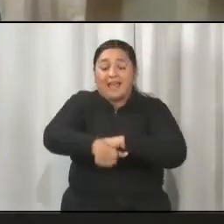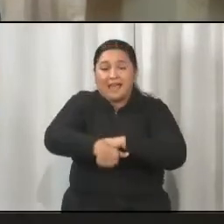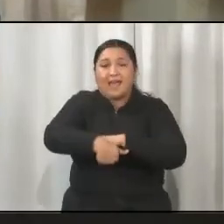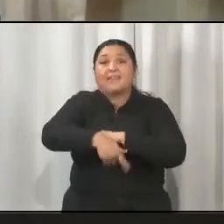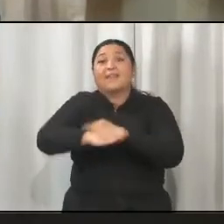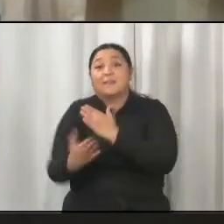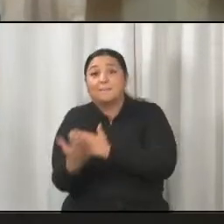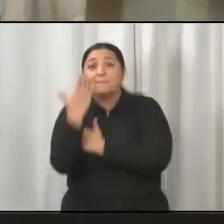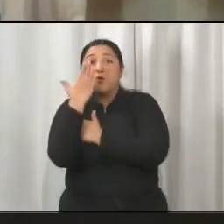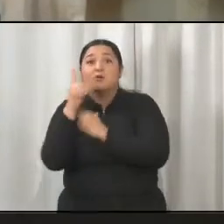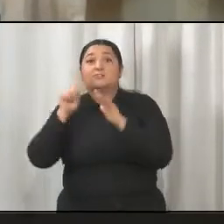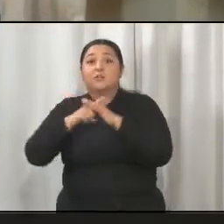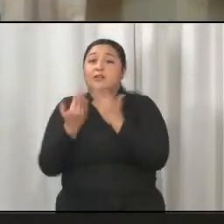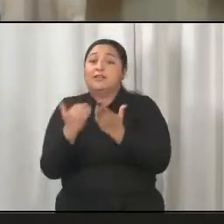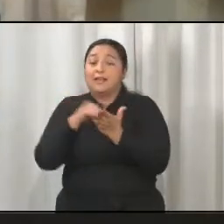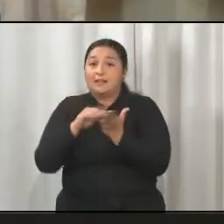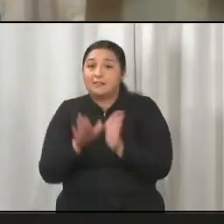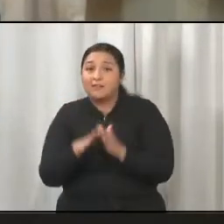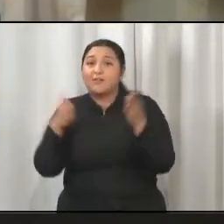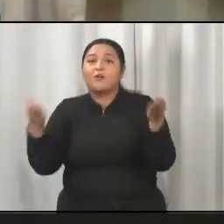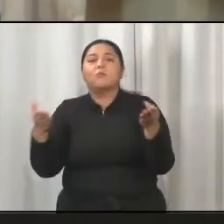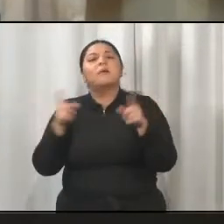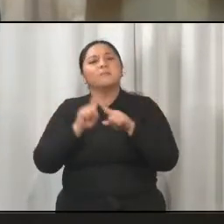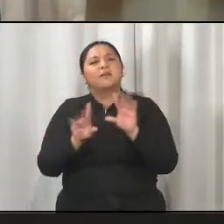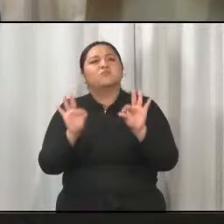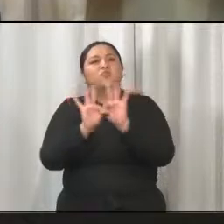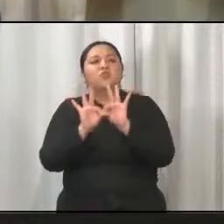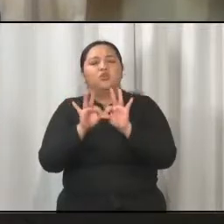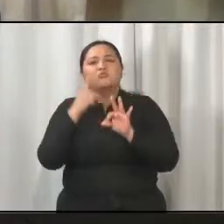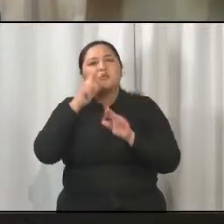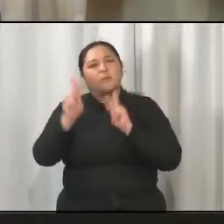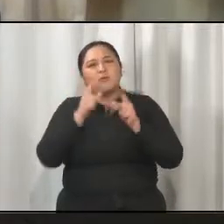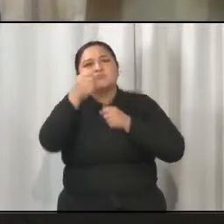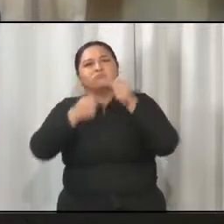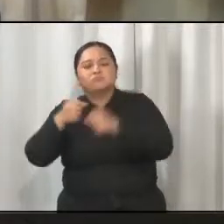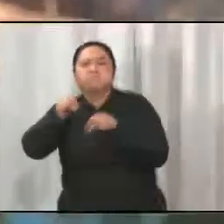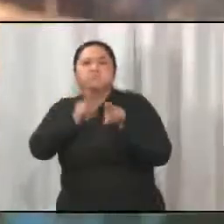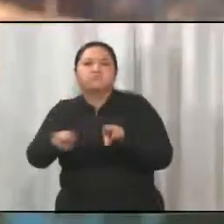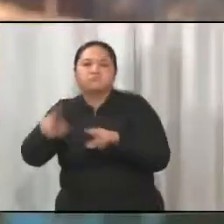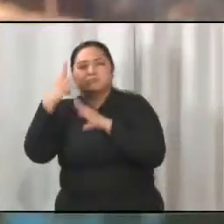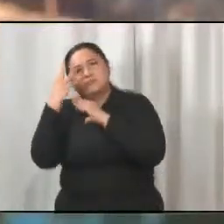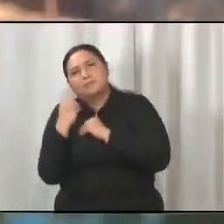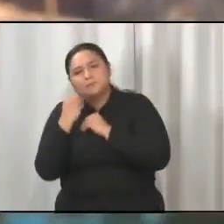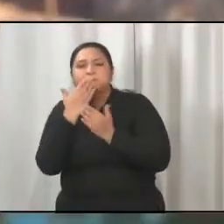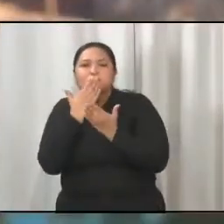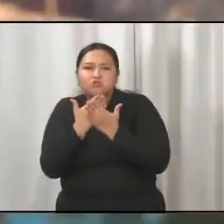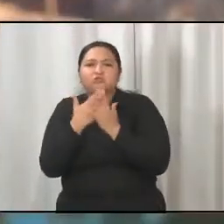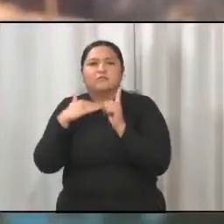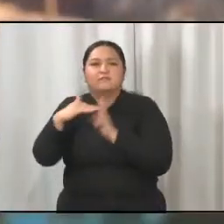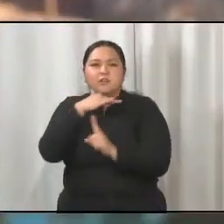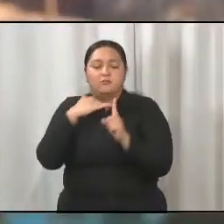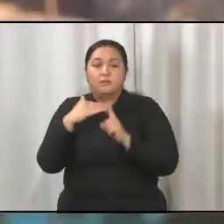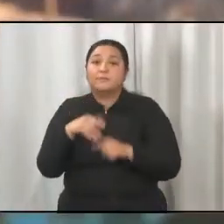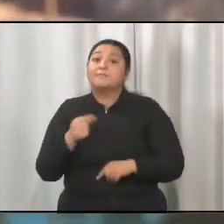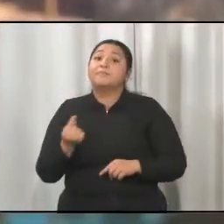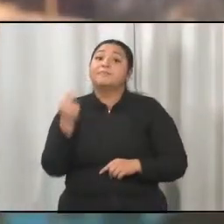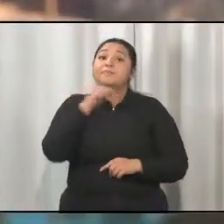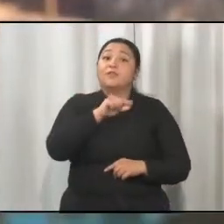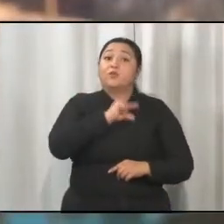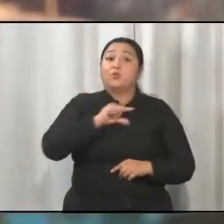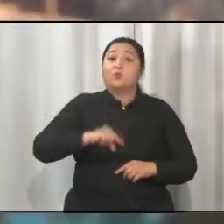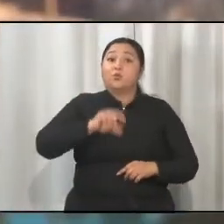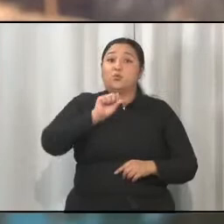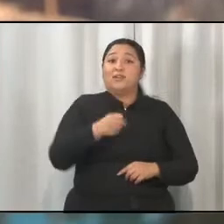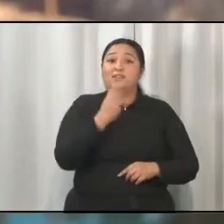worth it to get people off the street and into an environment. Our first night over at Queensway, we were able to announce Friday